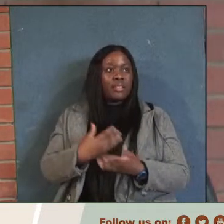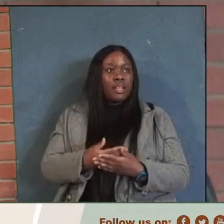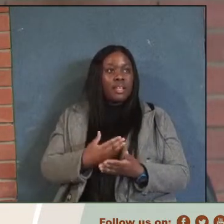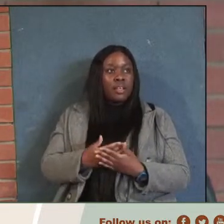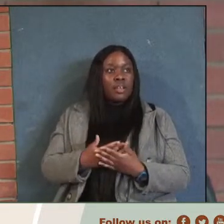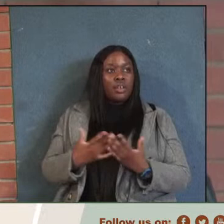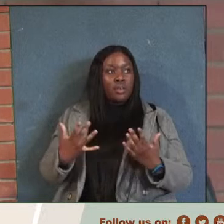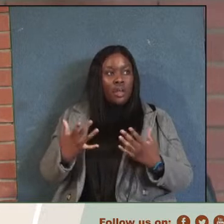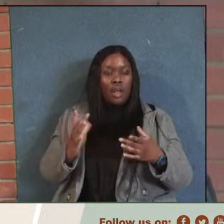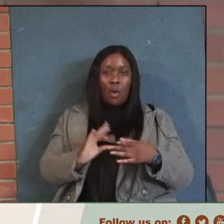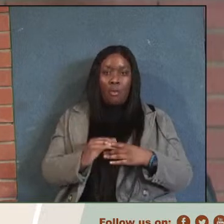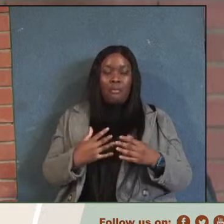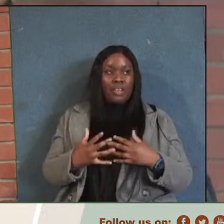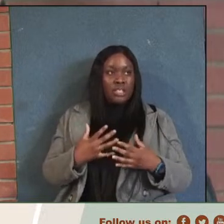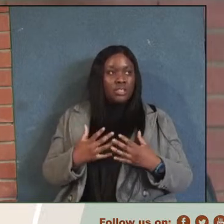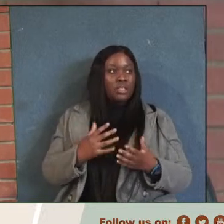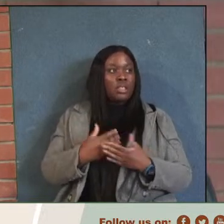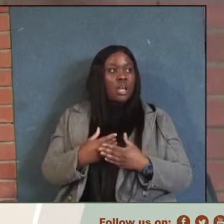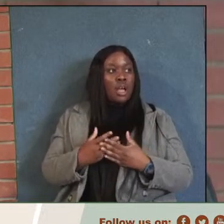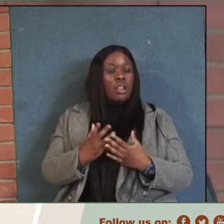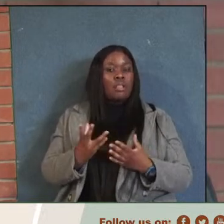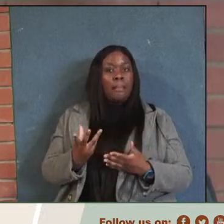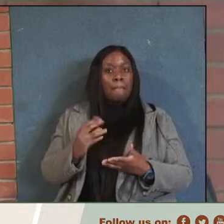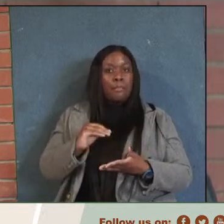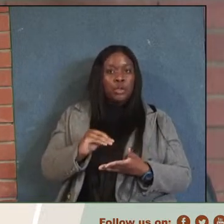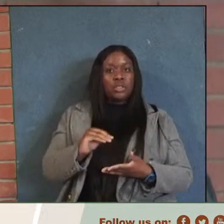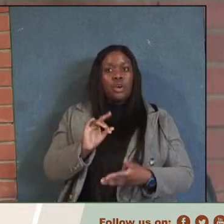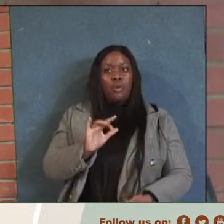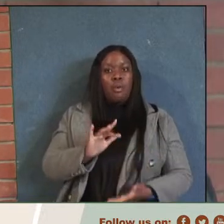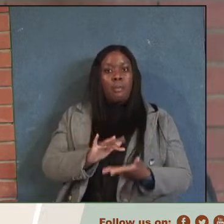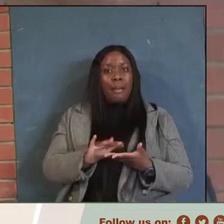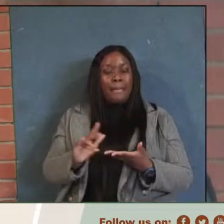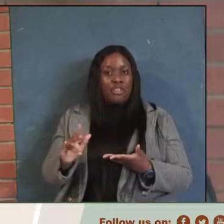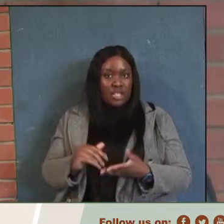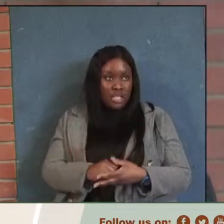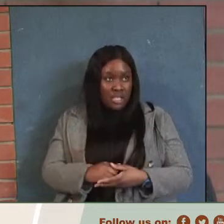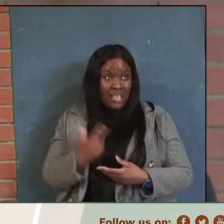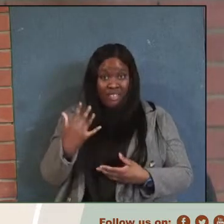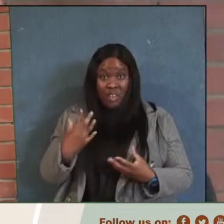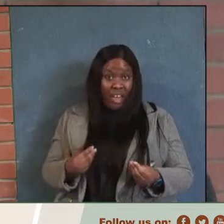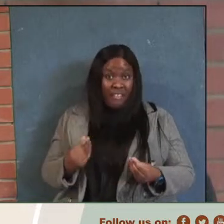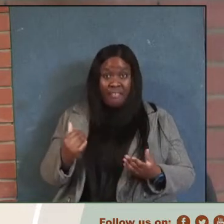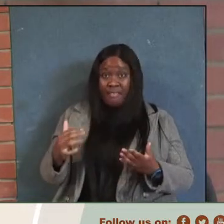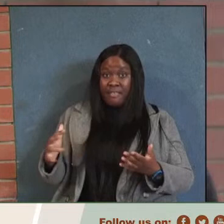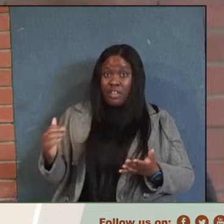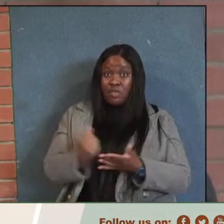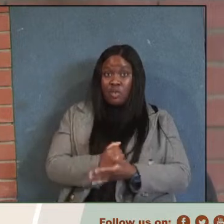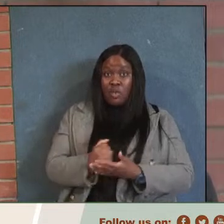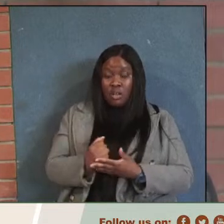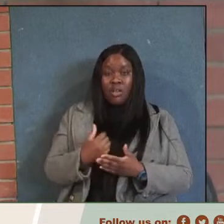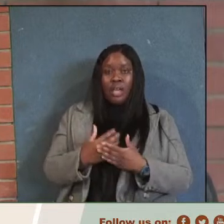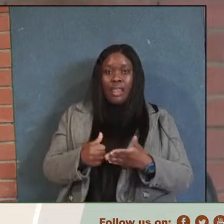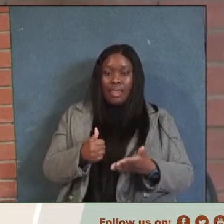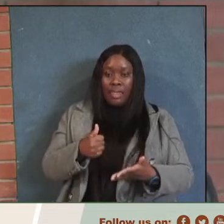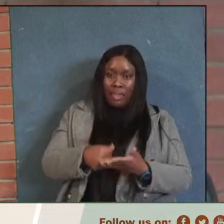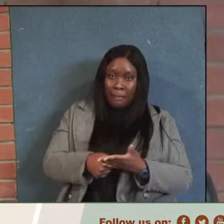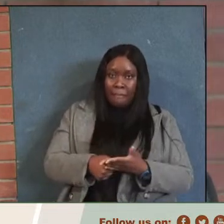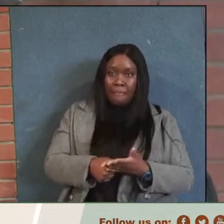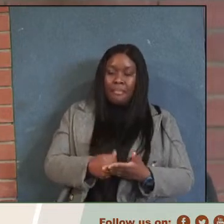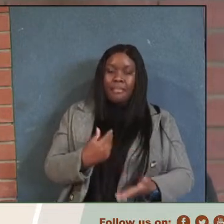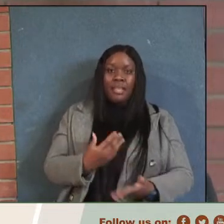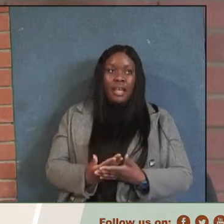like home affairs. For example, the kids that don't have the necessary documents can imprint their fingers on the